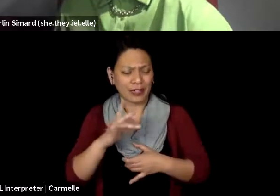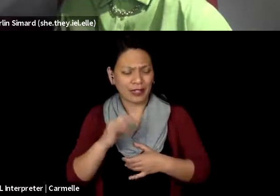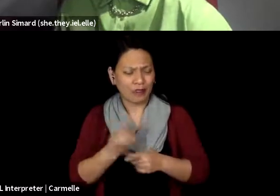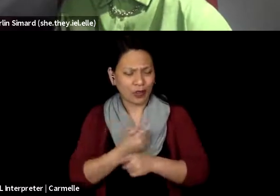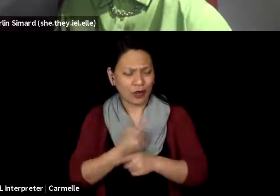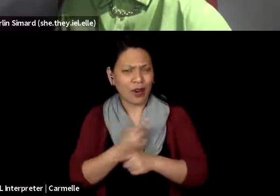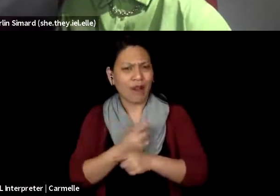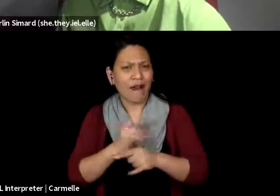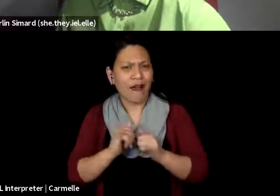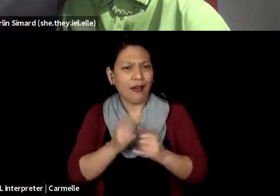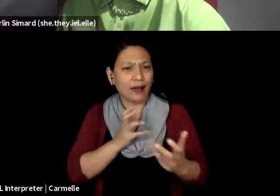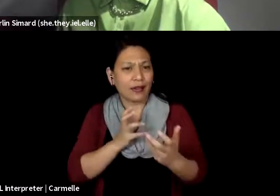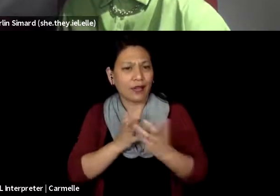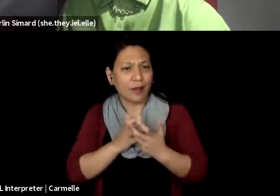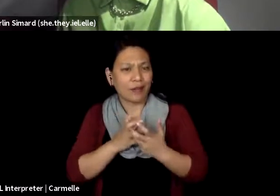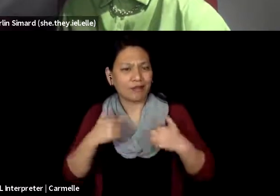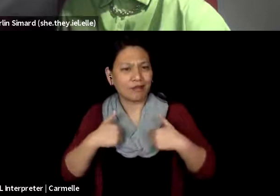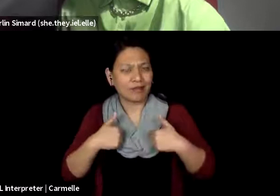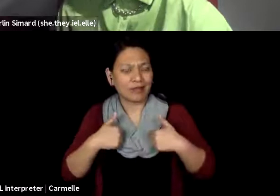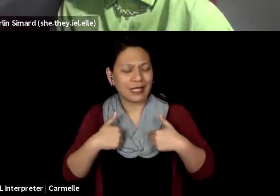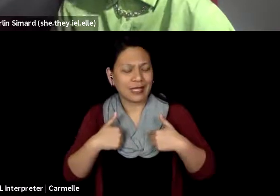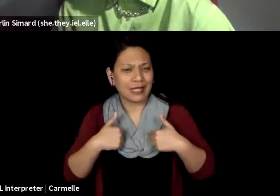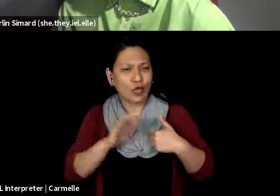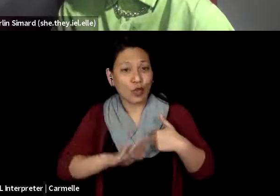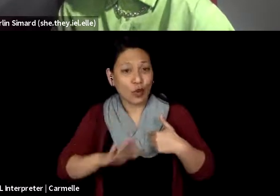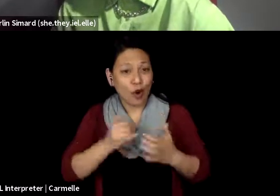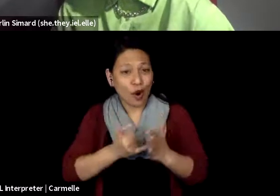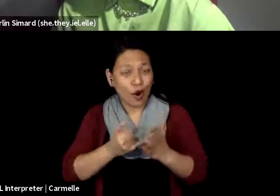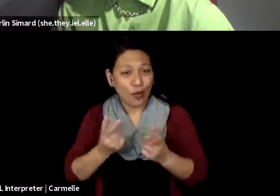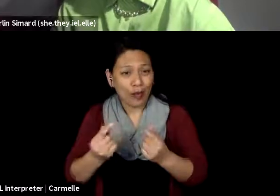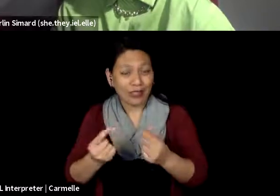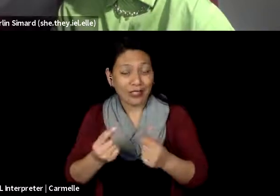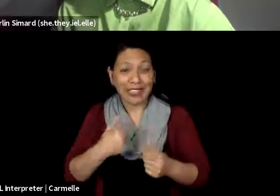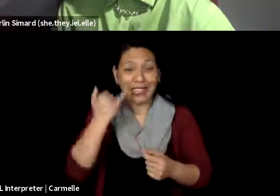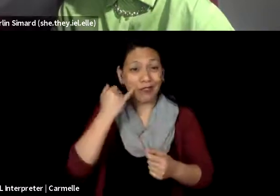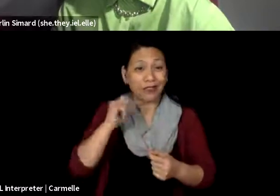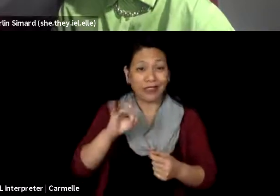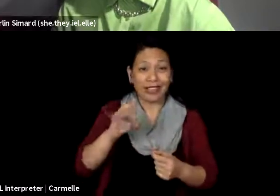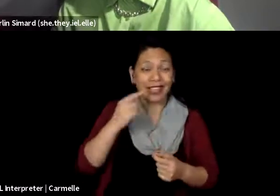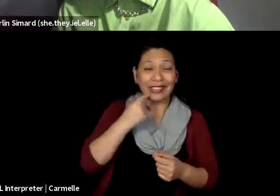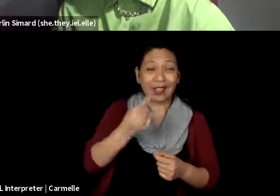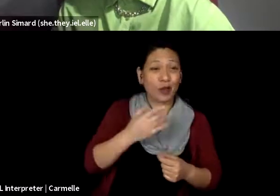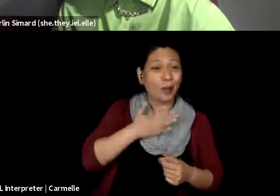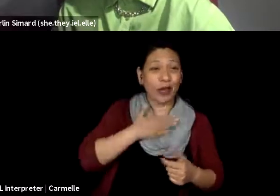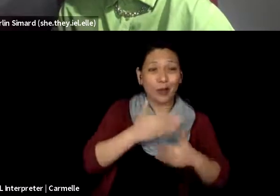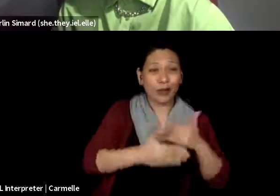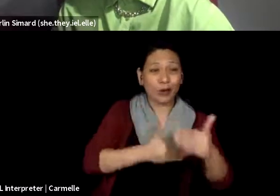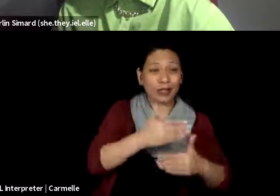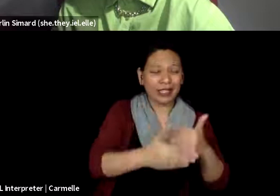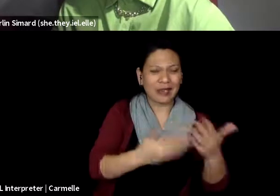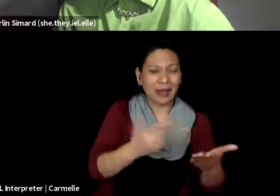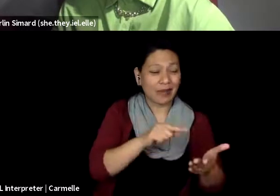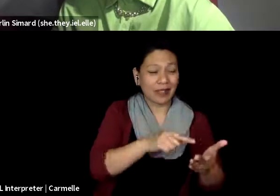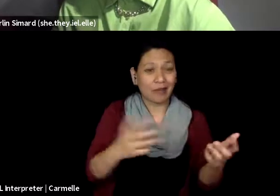practice. For like, what works for me might not work for you, and what works for Aria might not work for me. And so,